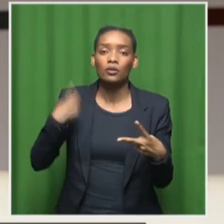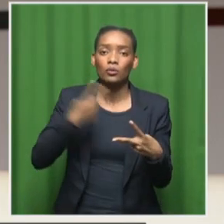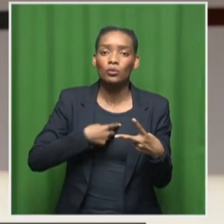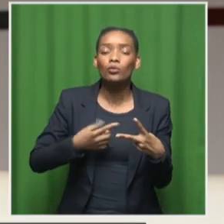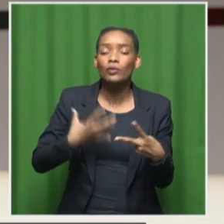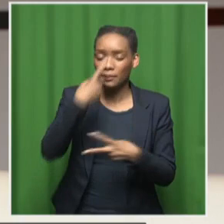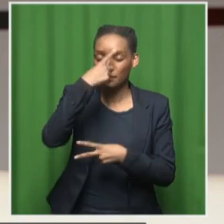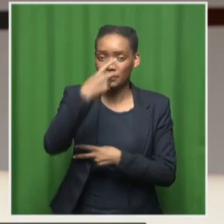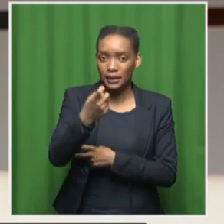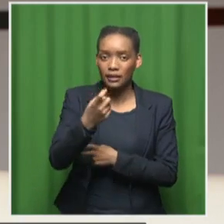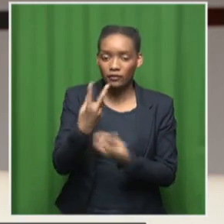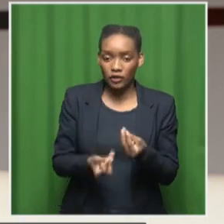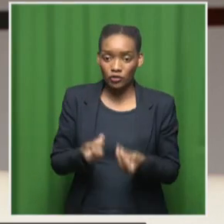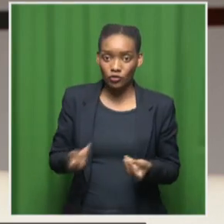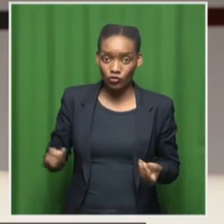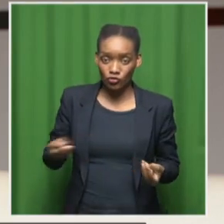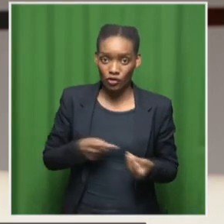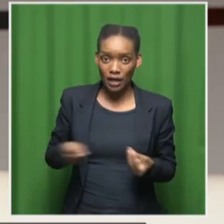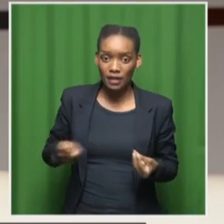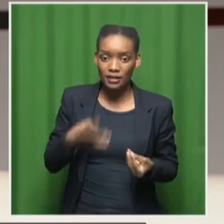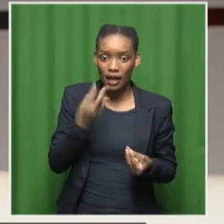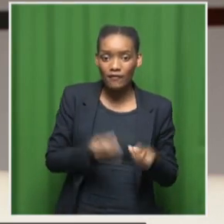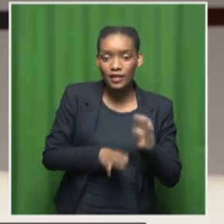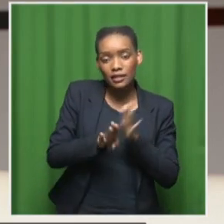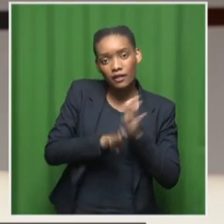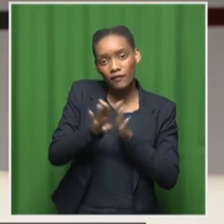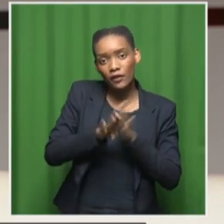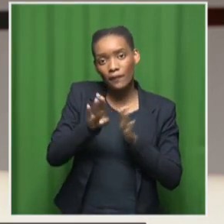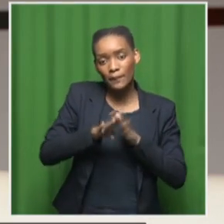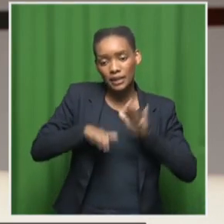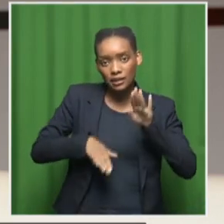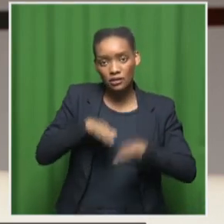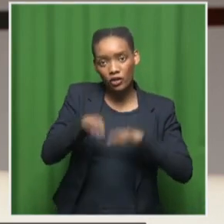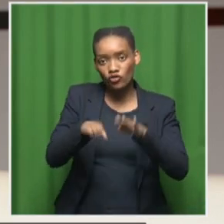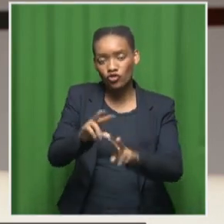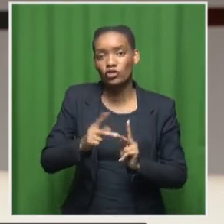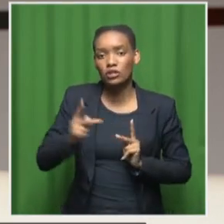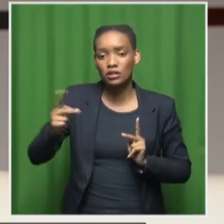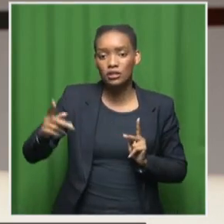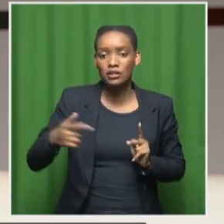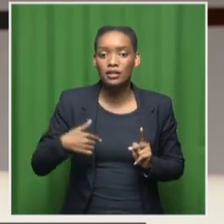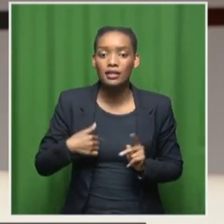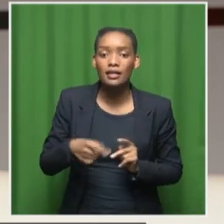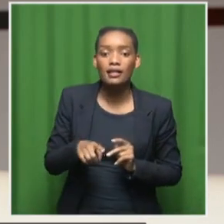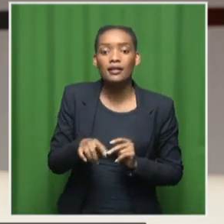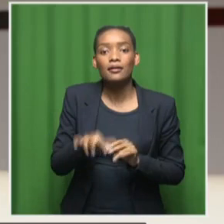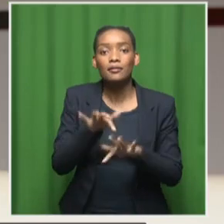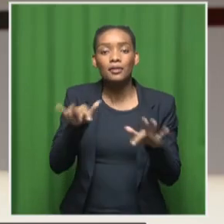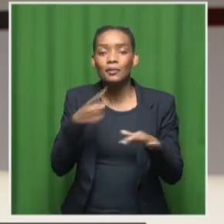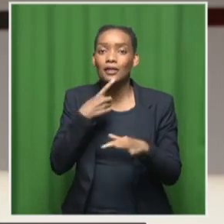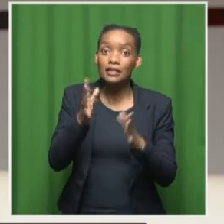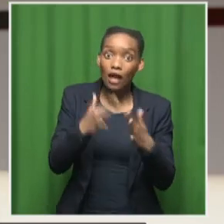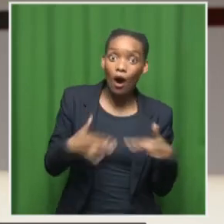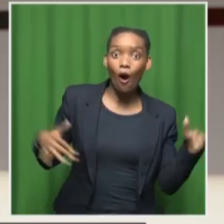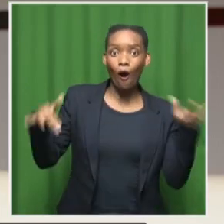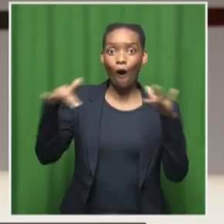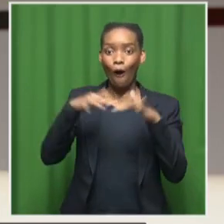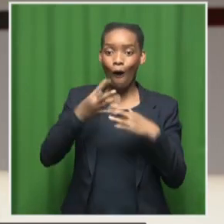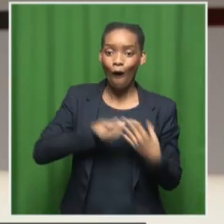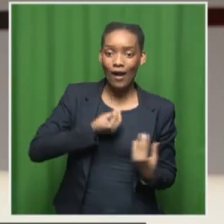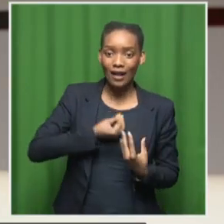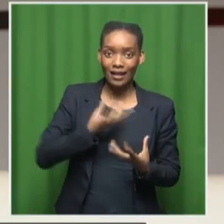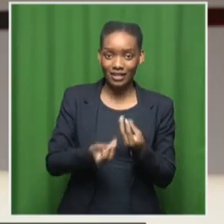really believe that children have different developmental stages, right? So some people say, this is for everyone and all young children will enjoy it. But there's